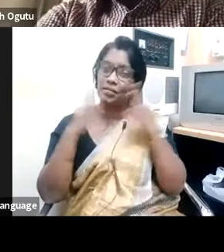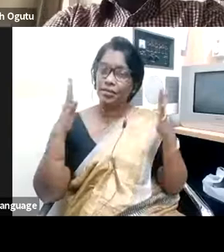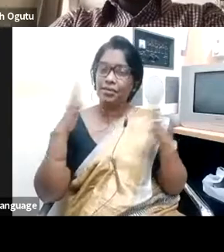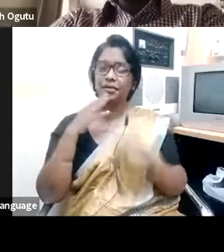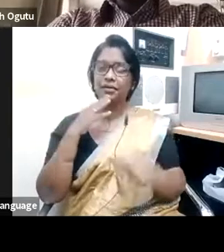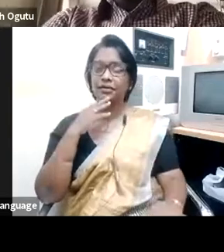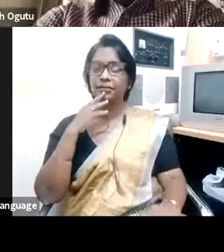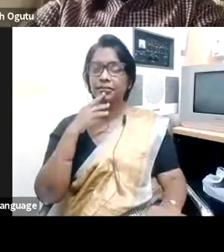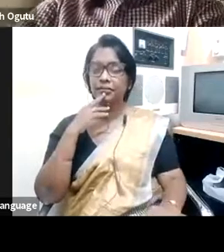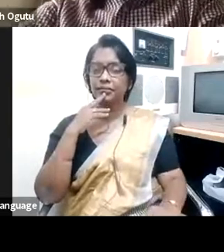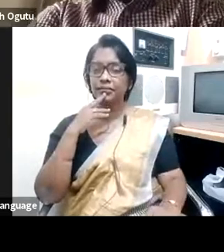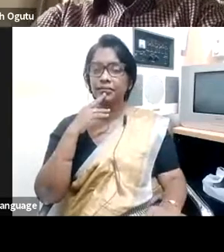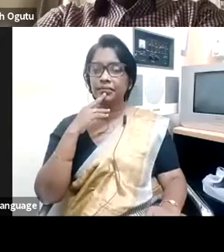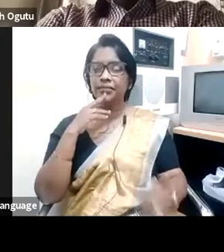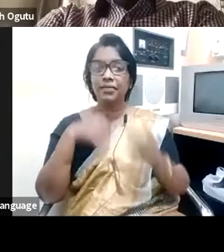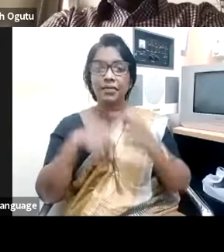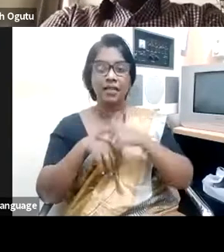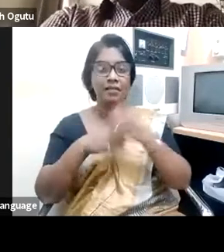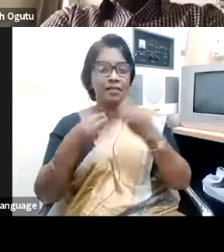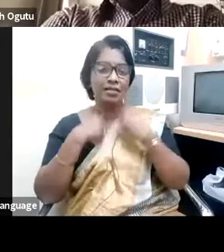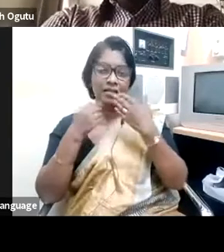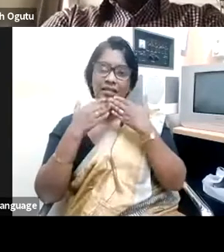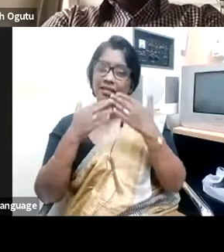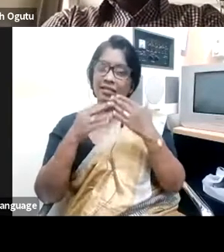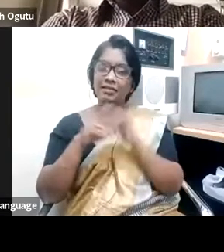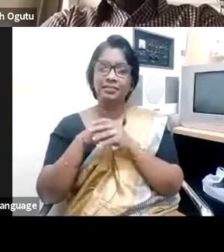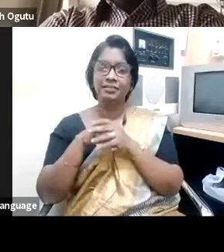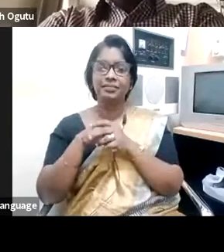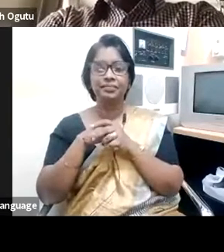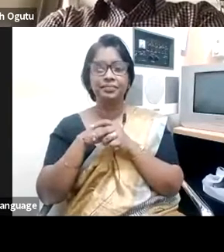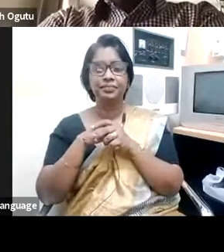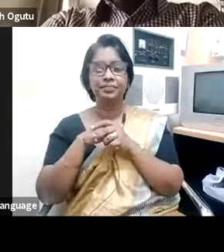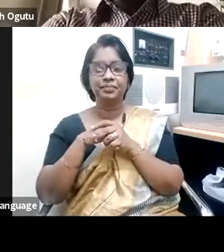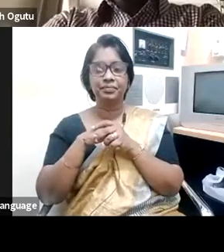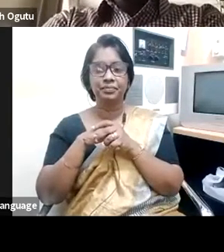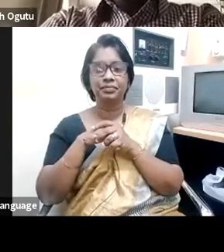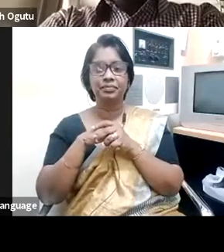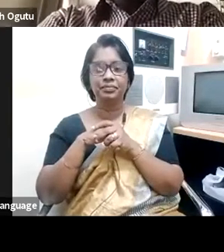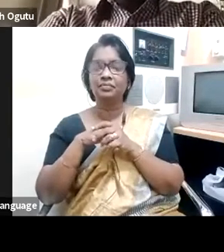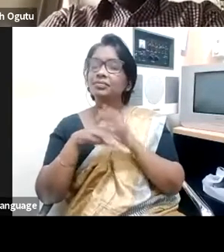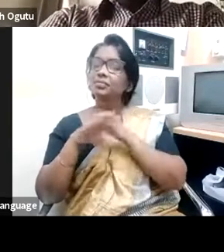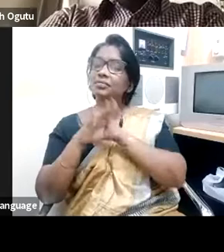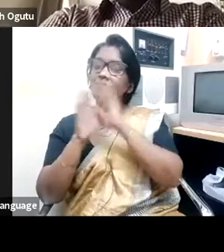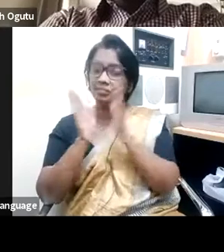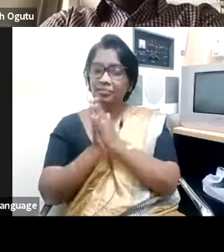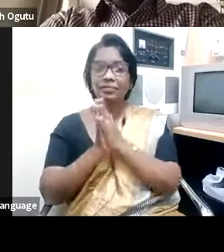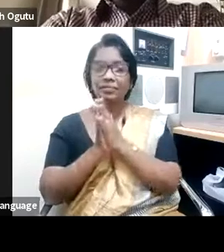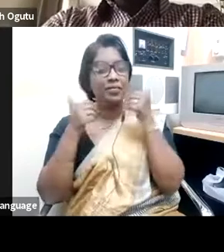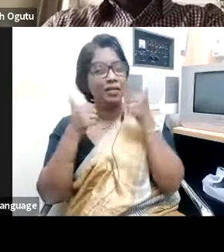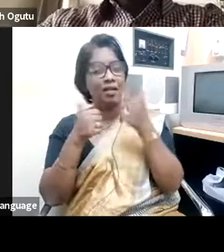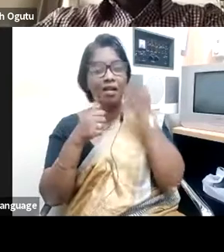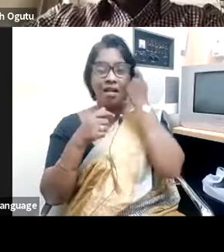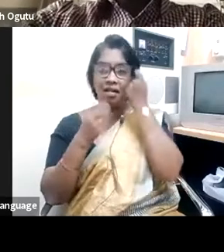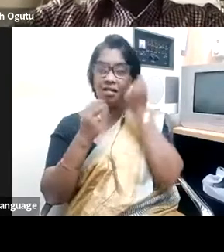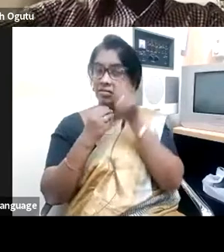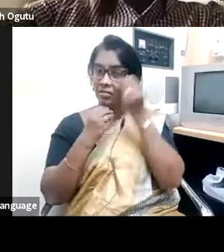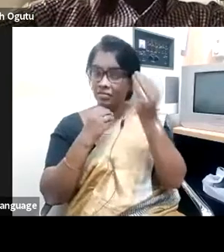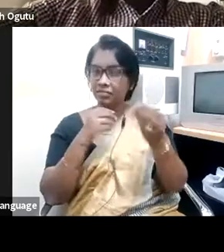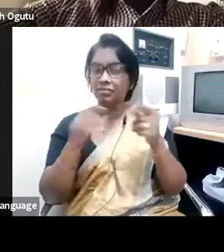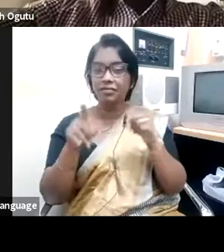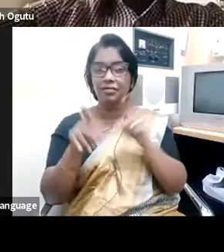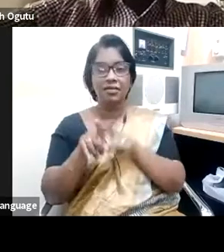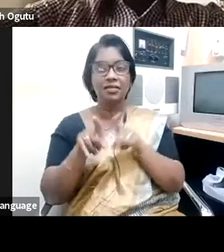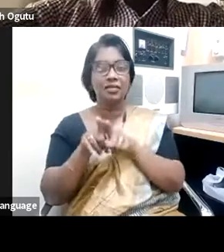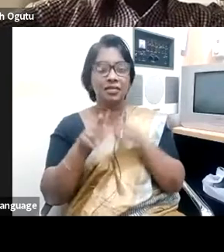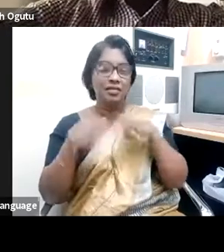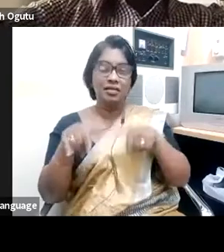opportunity. Brilliant, Joe. You've just given an excellent cue for me to sort of wrap up as well this panel discussion.